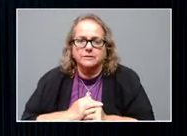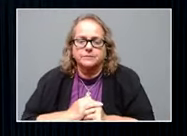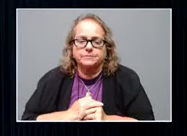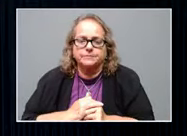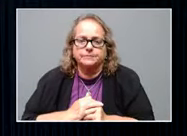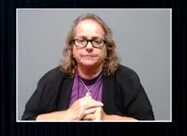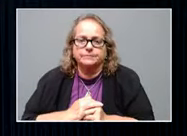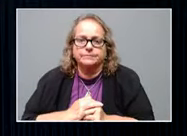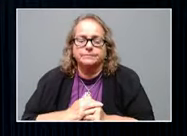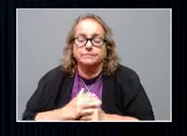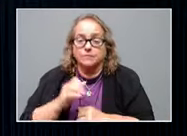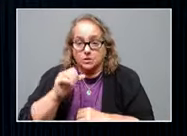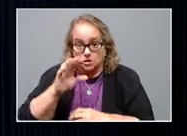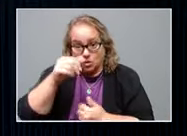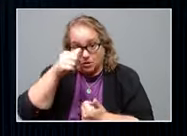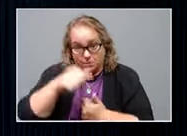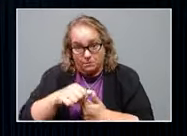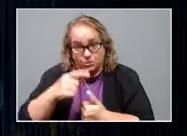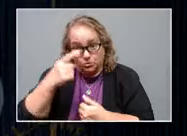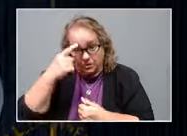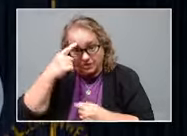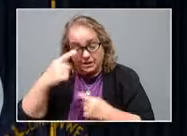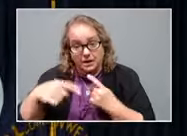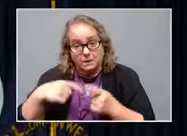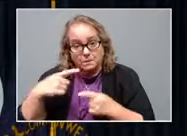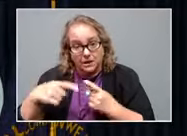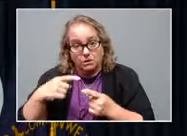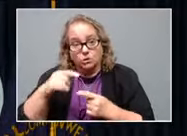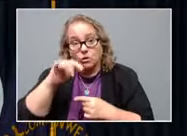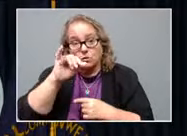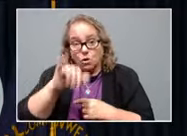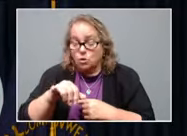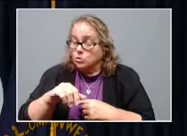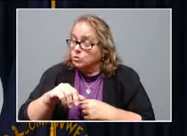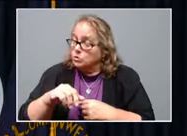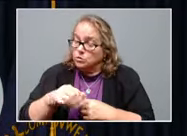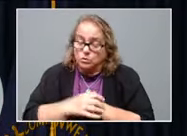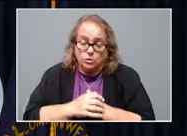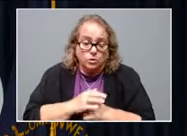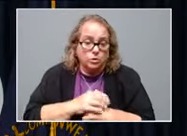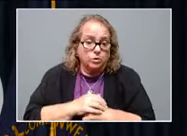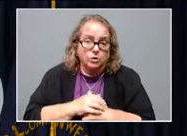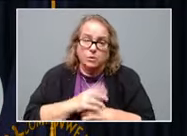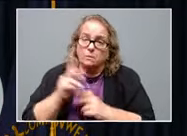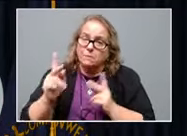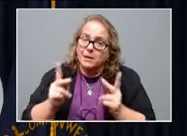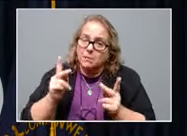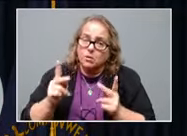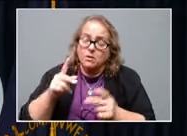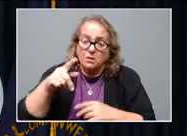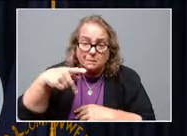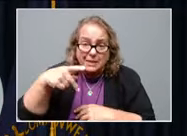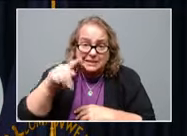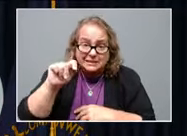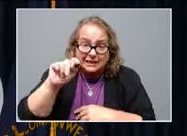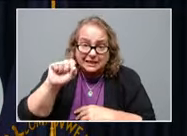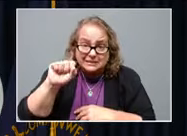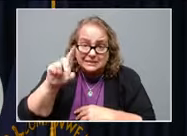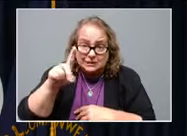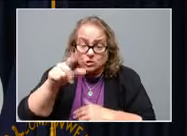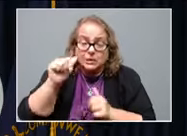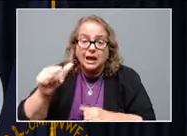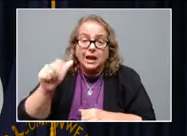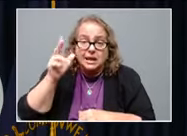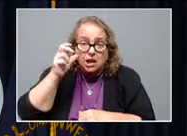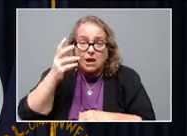So let's remember to think about those incredible human beings. I think the PTSD, you can hear and you can